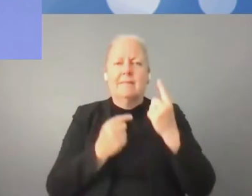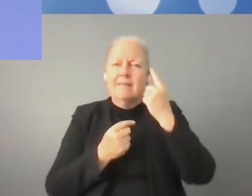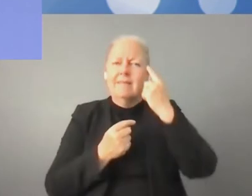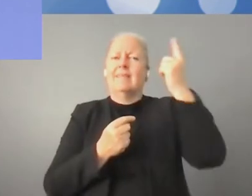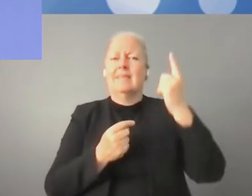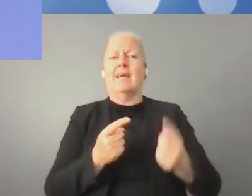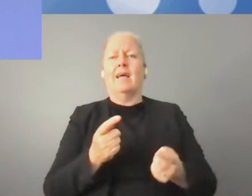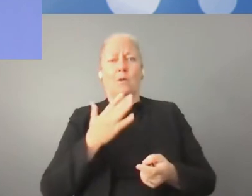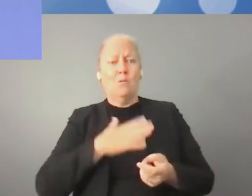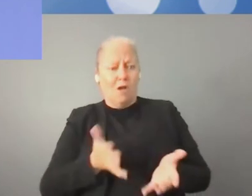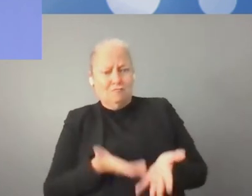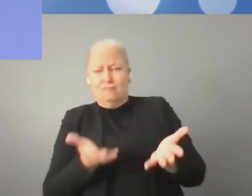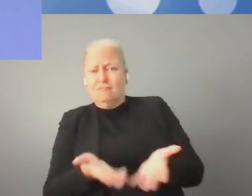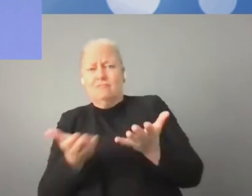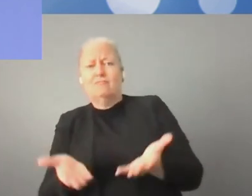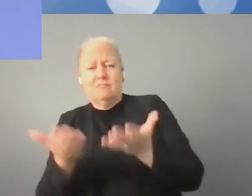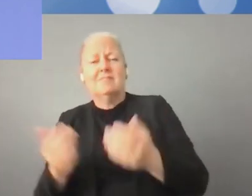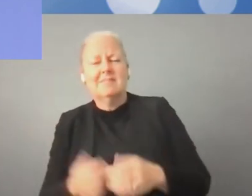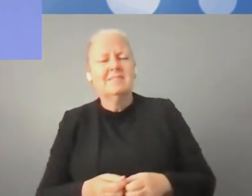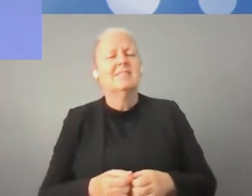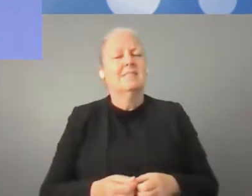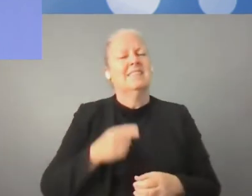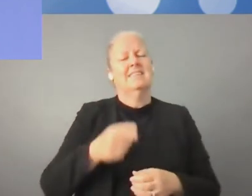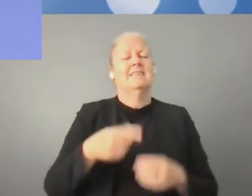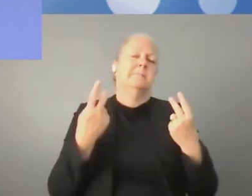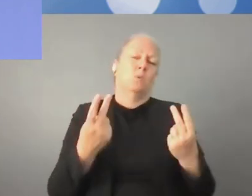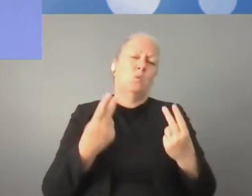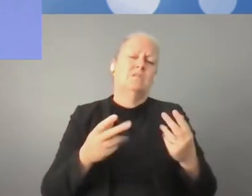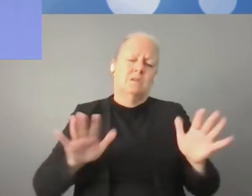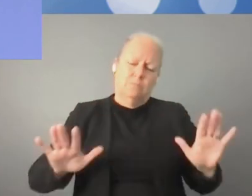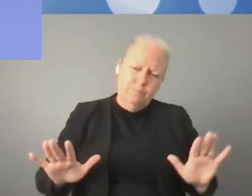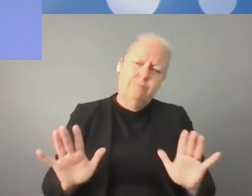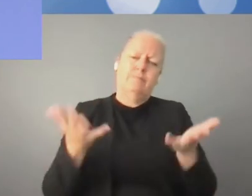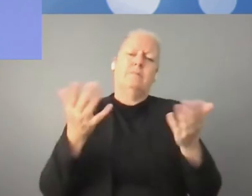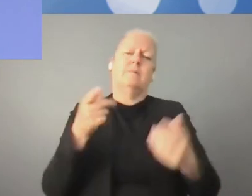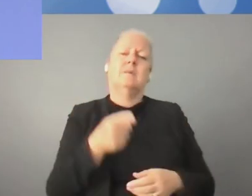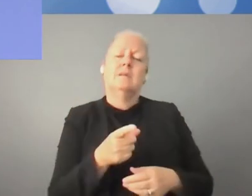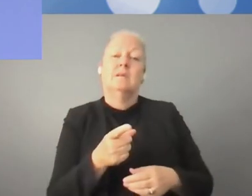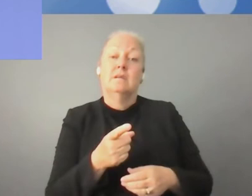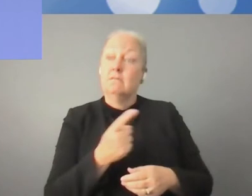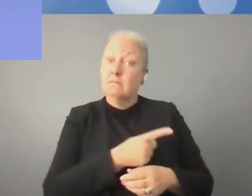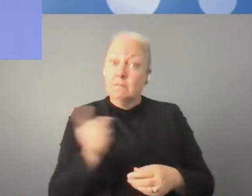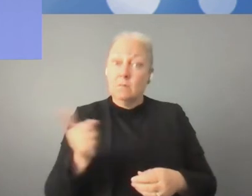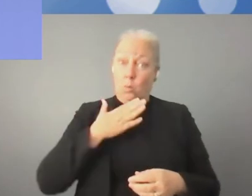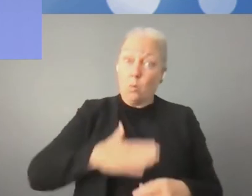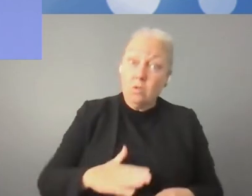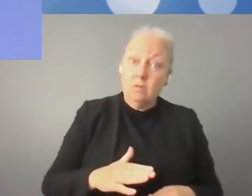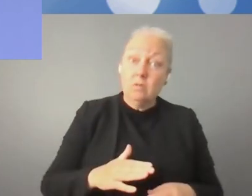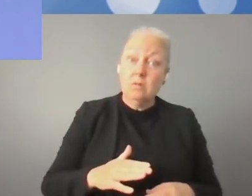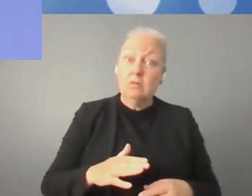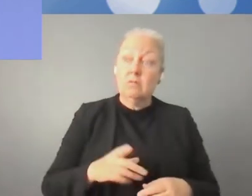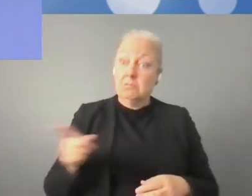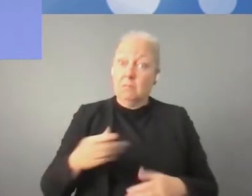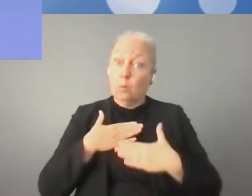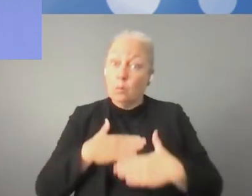that's the uh absolutely key uh thing do people want to do this do they